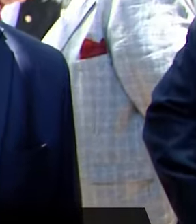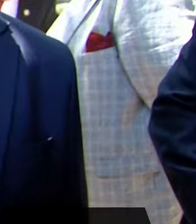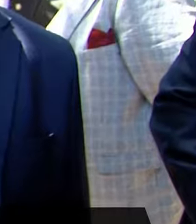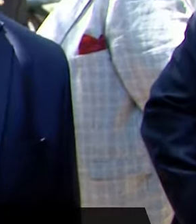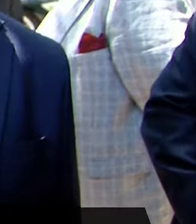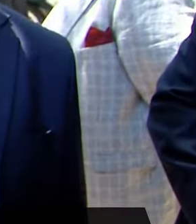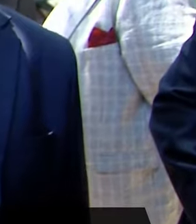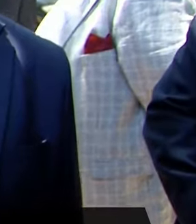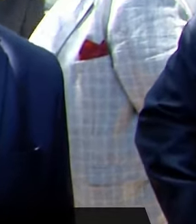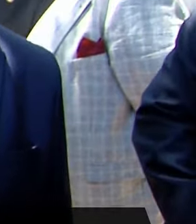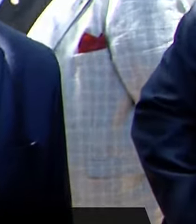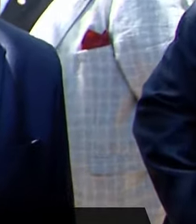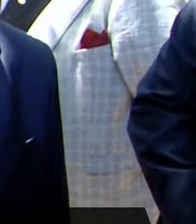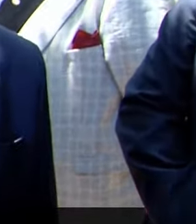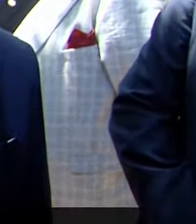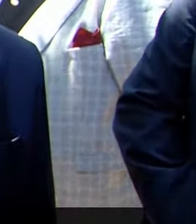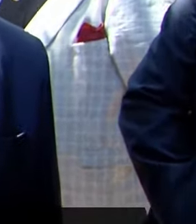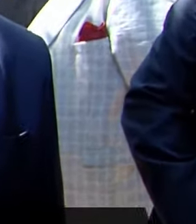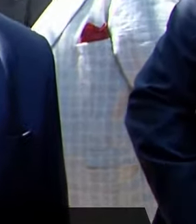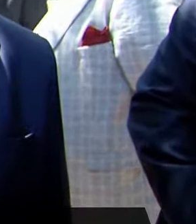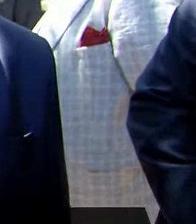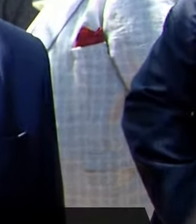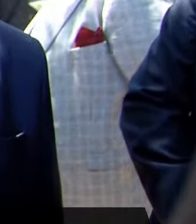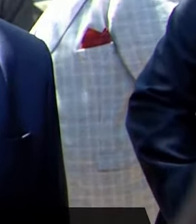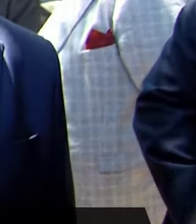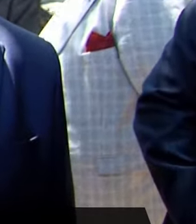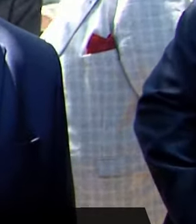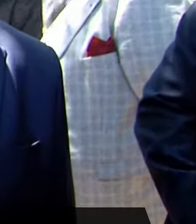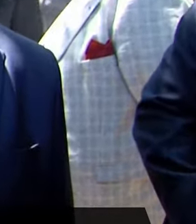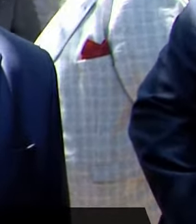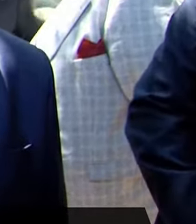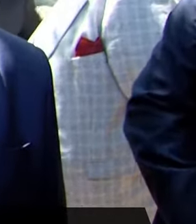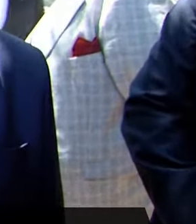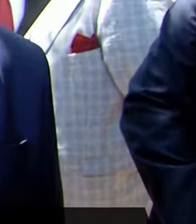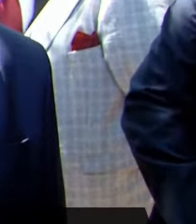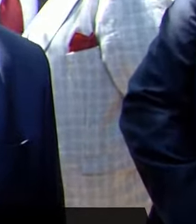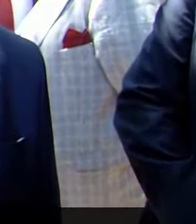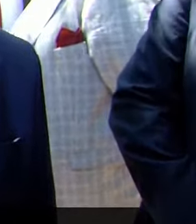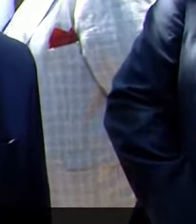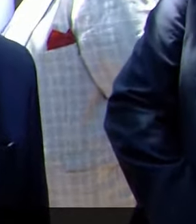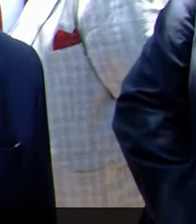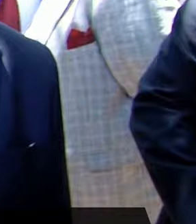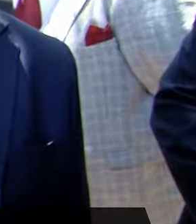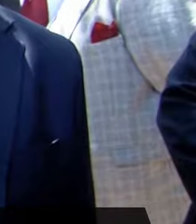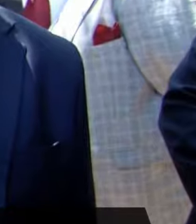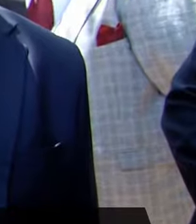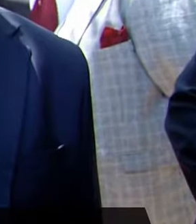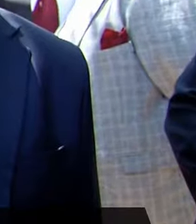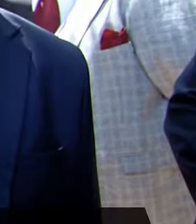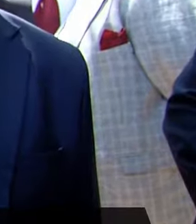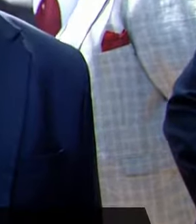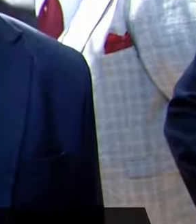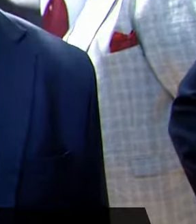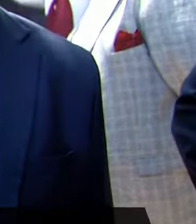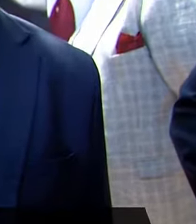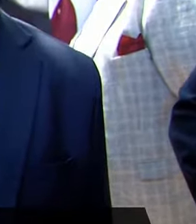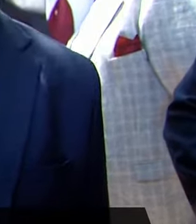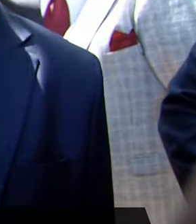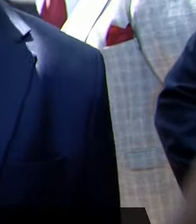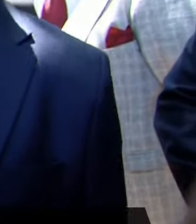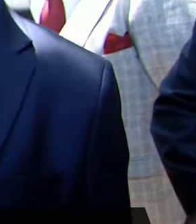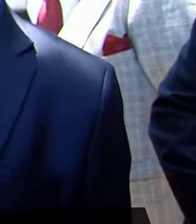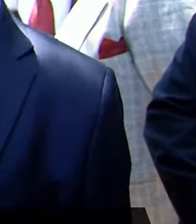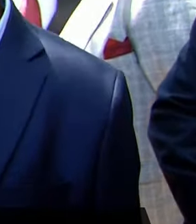It mattered, he didn't raise there, for instance, that... he was also part of our intelligence, so he did a lot of our intelligence